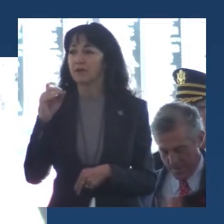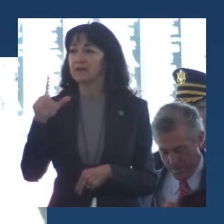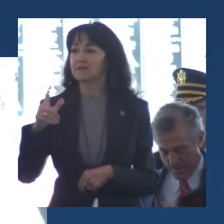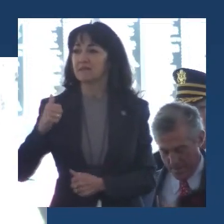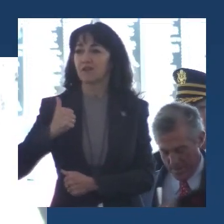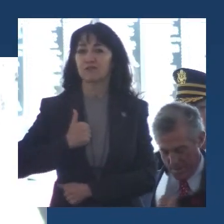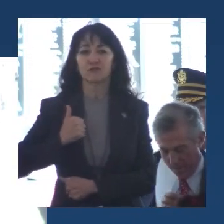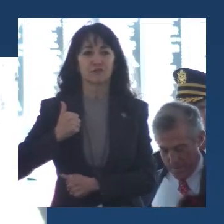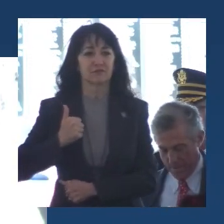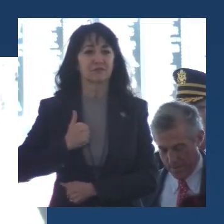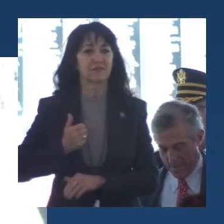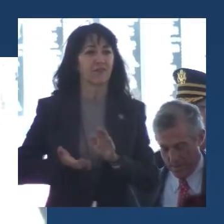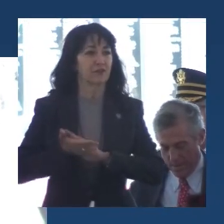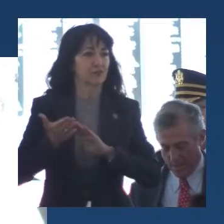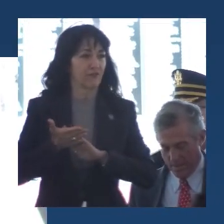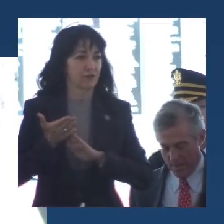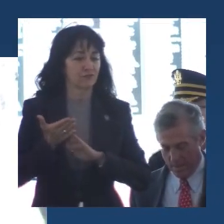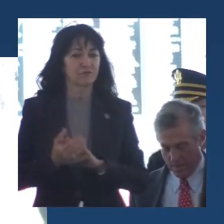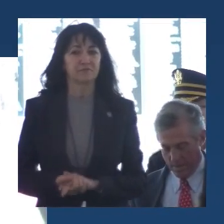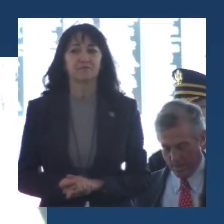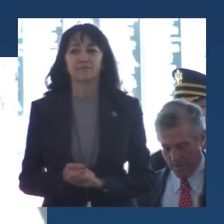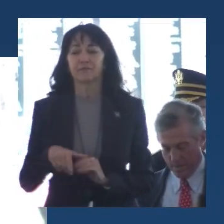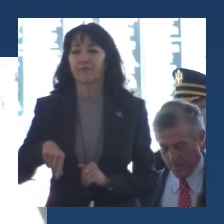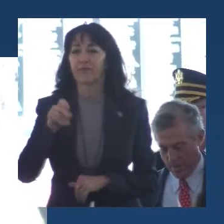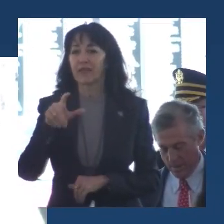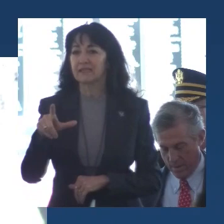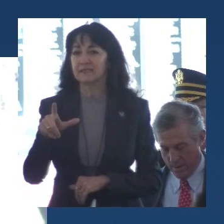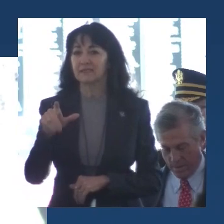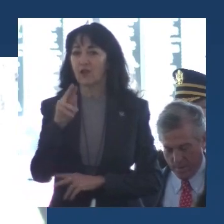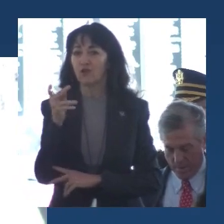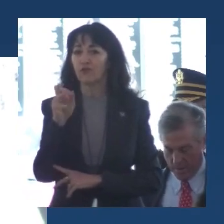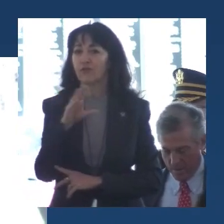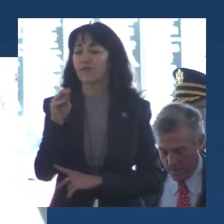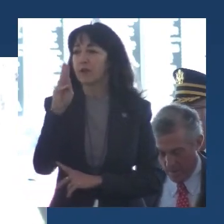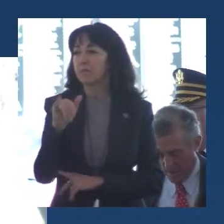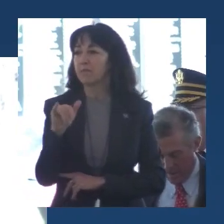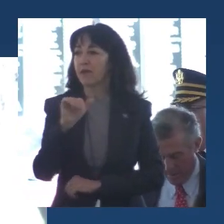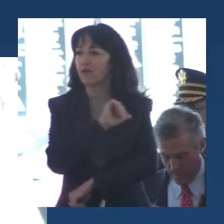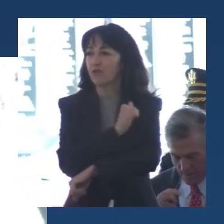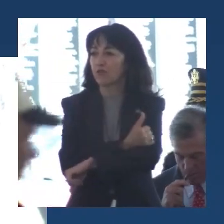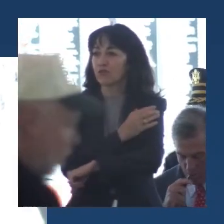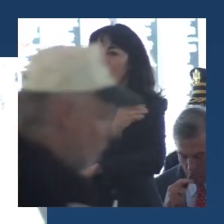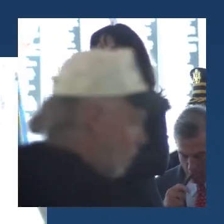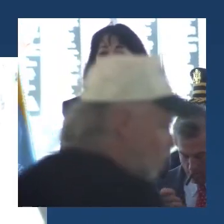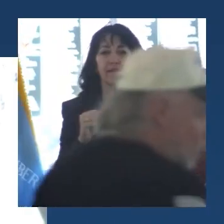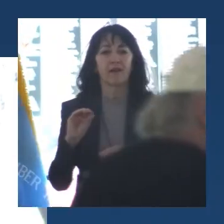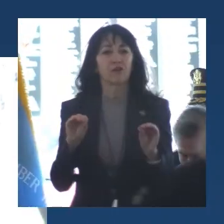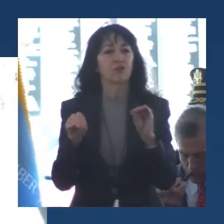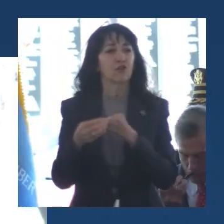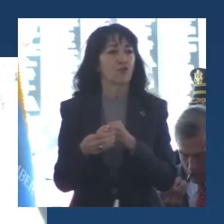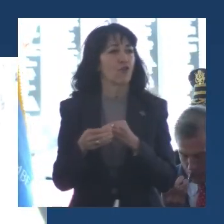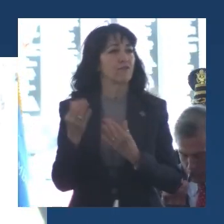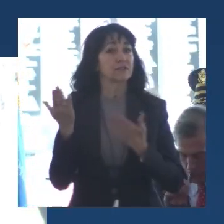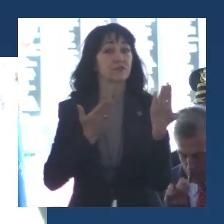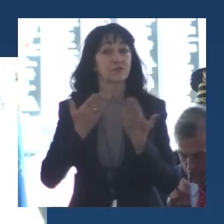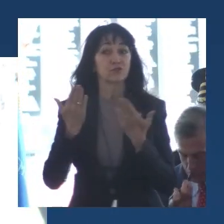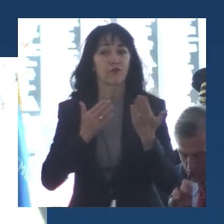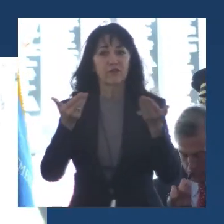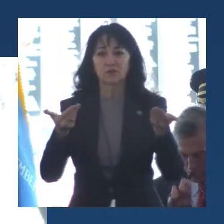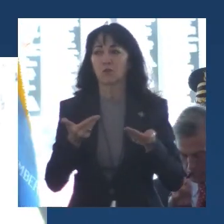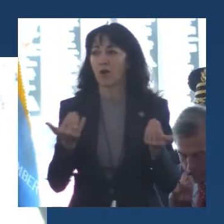Delaware Commission of Veterans Affairs, Delaware River and Bay Authority, and the Office of Veterans Services, welcome to today's